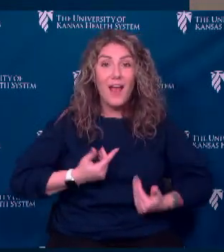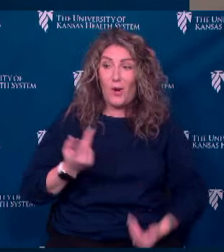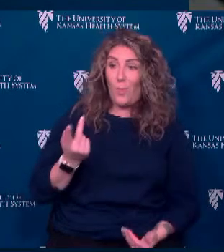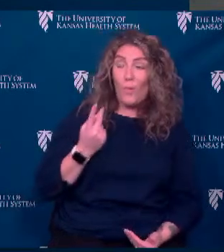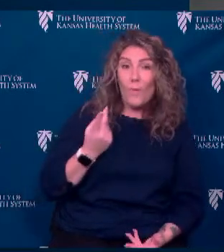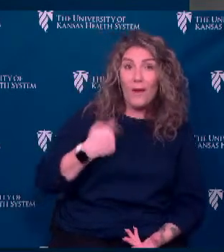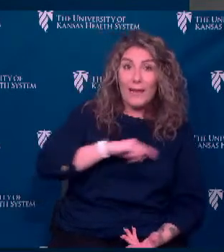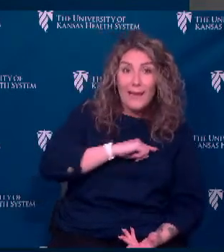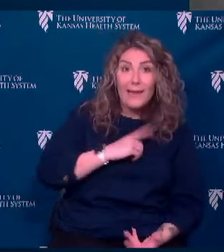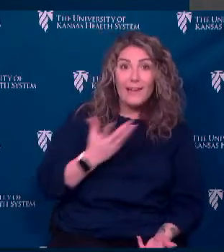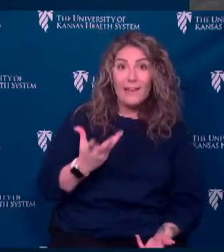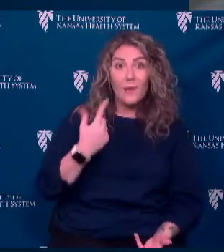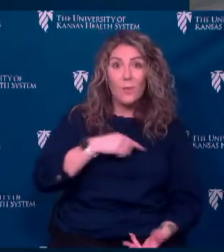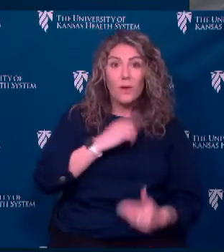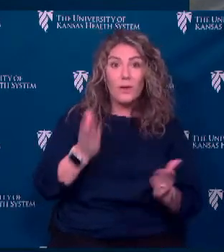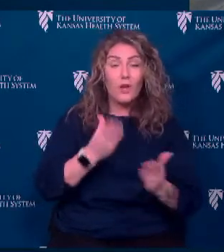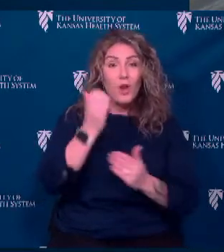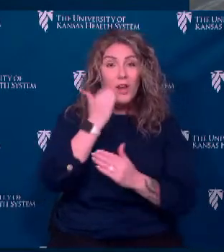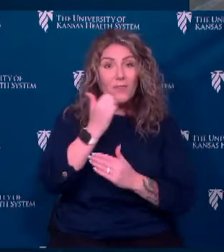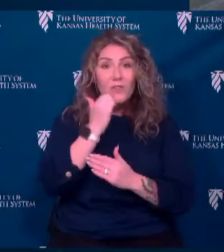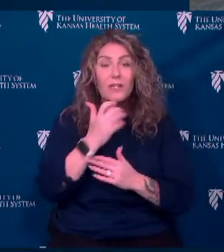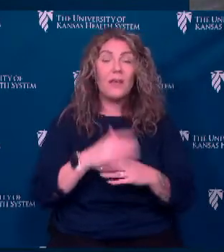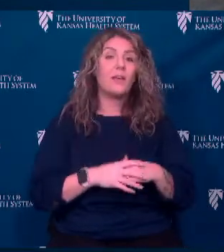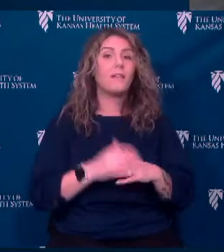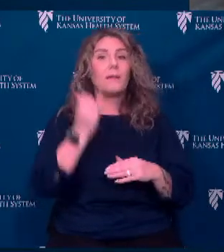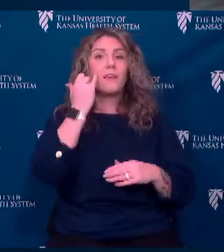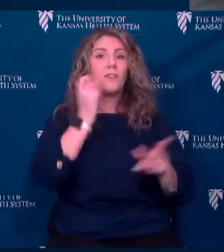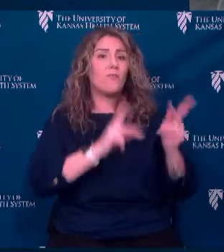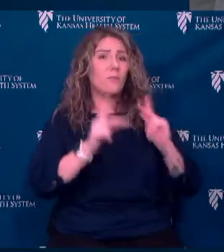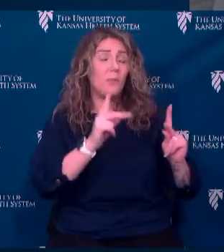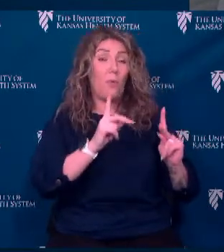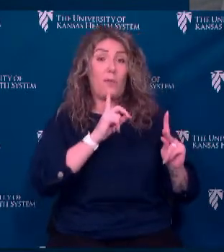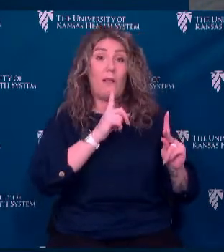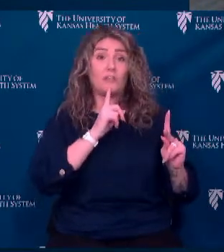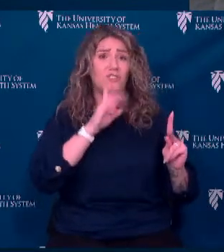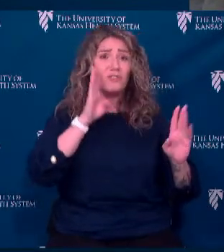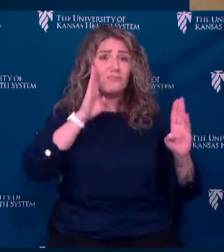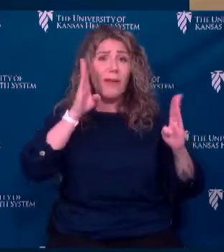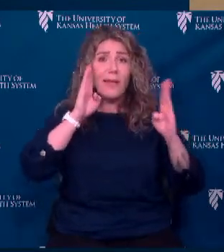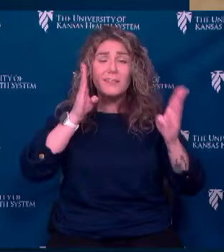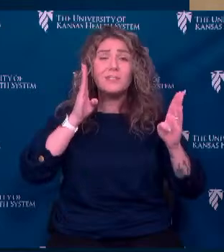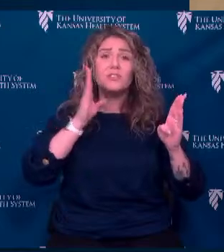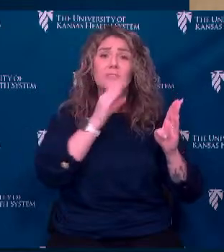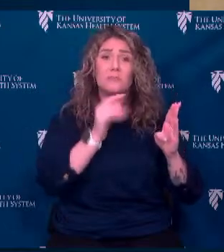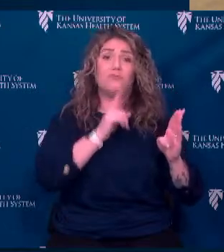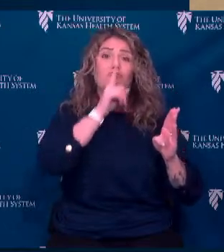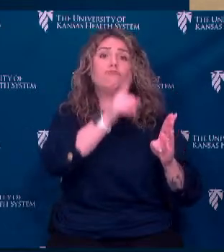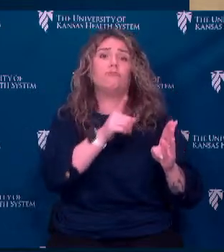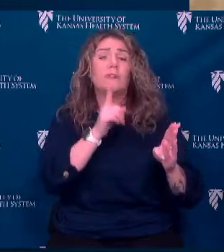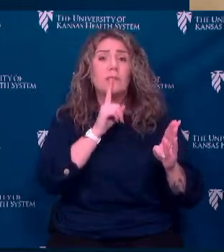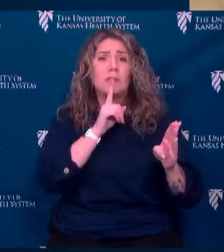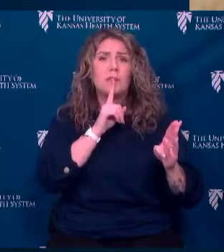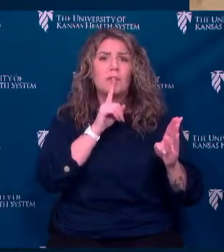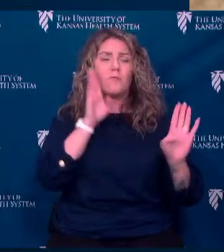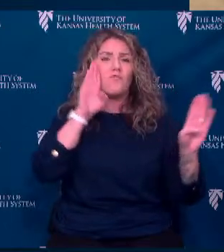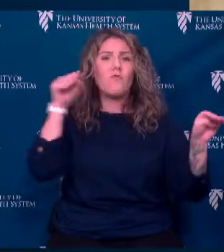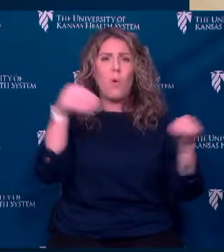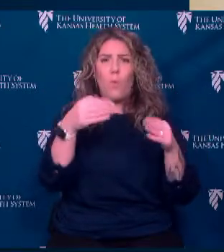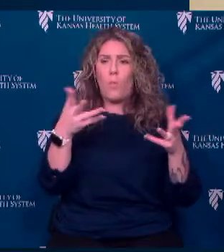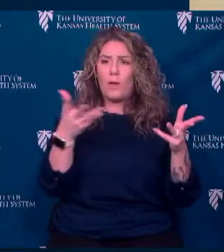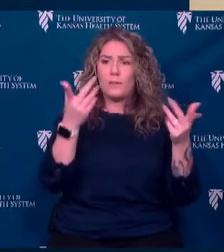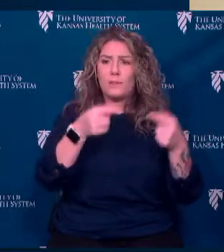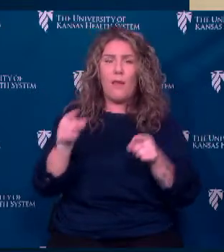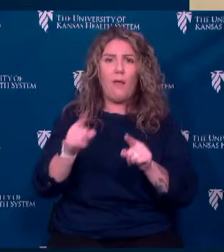every day. If folks would actually just pay attention and really take a hard look at what's happening in their